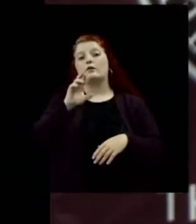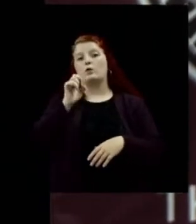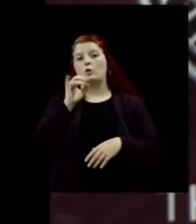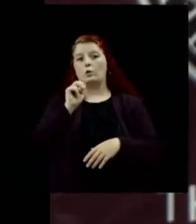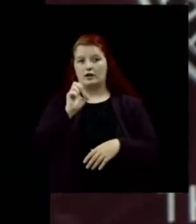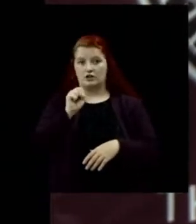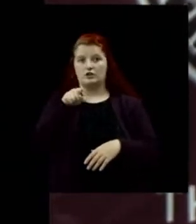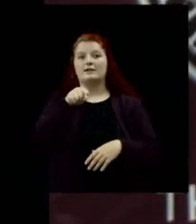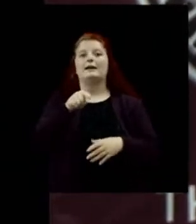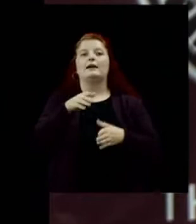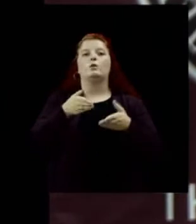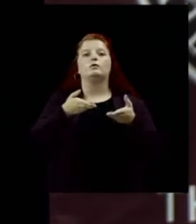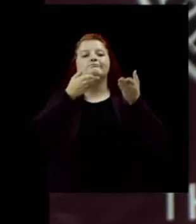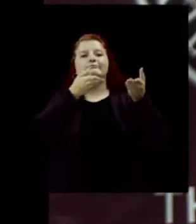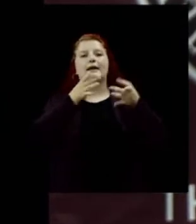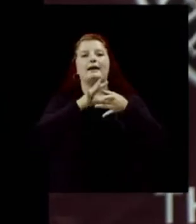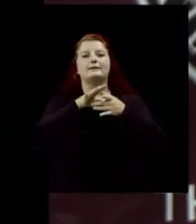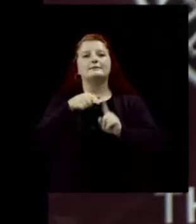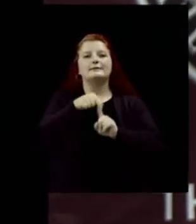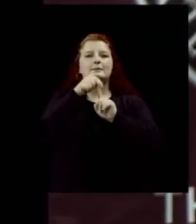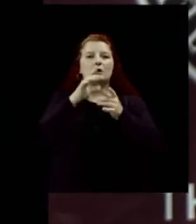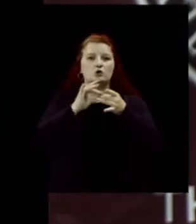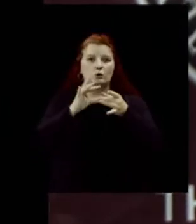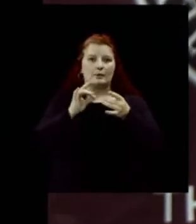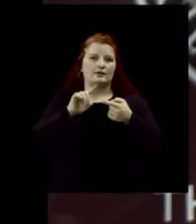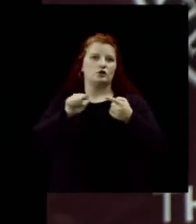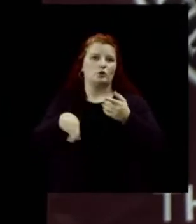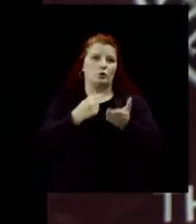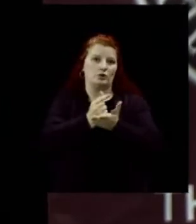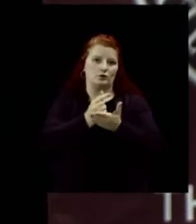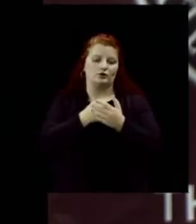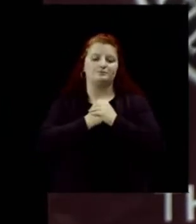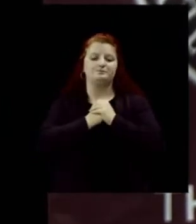special message to our candidates for graduation.